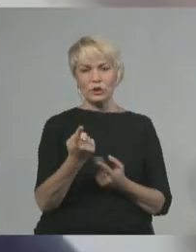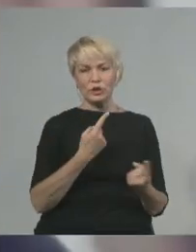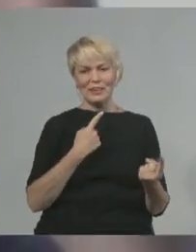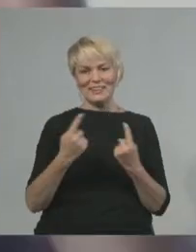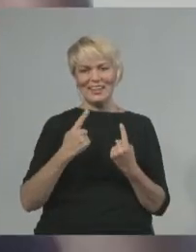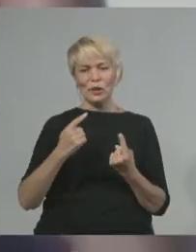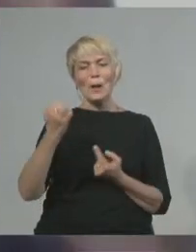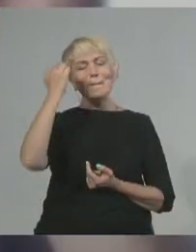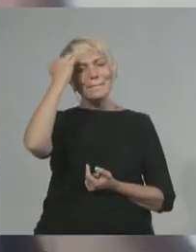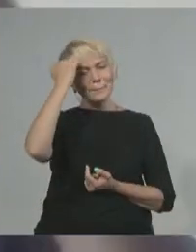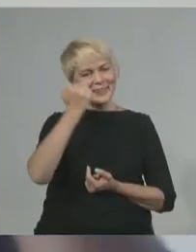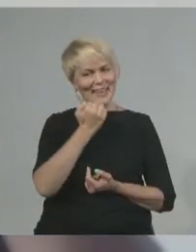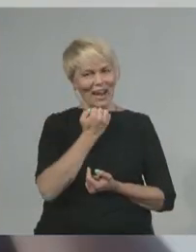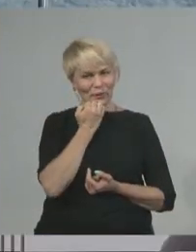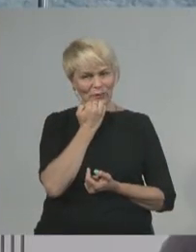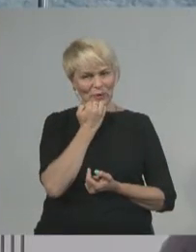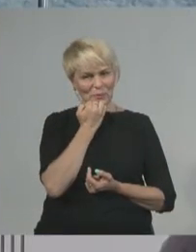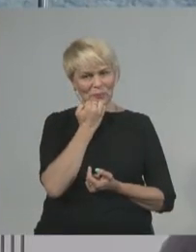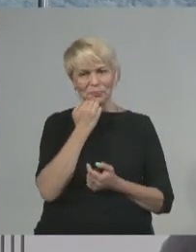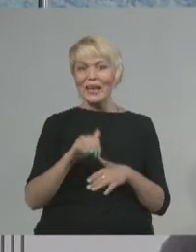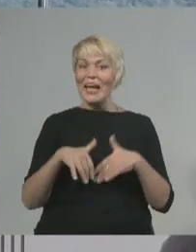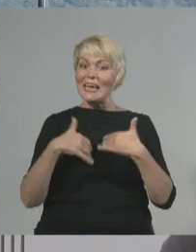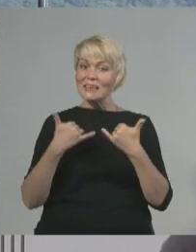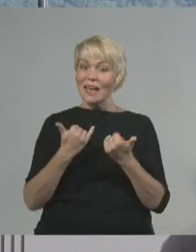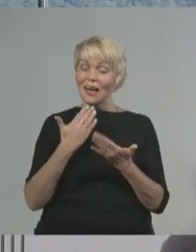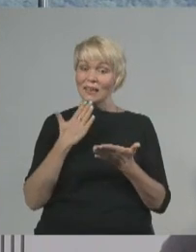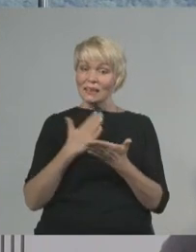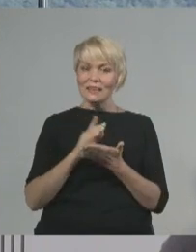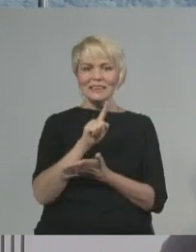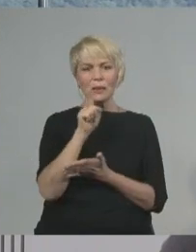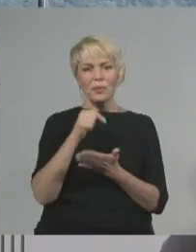uh we have a question right now from the audience